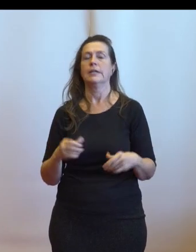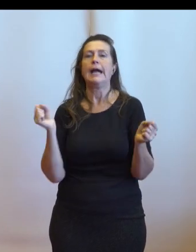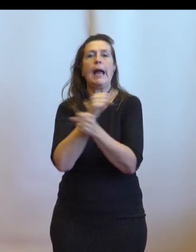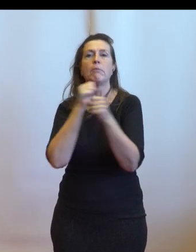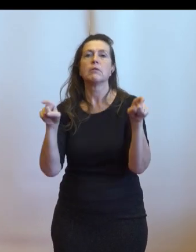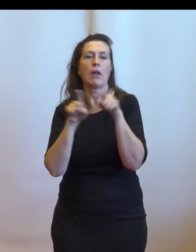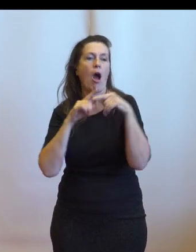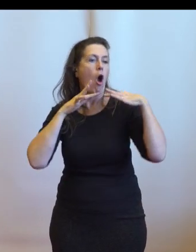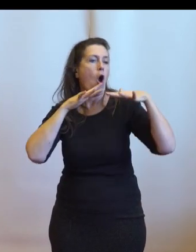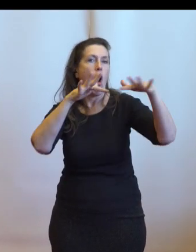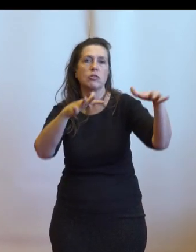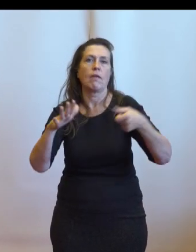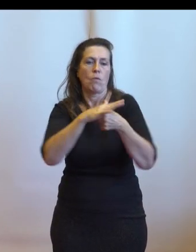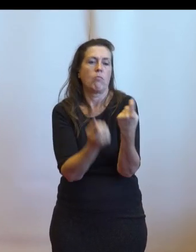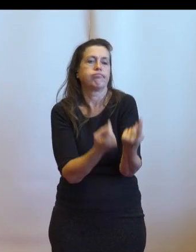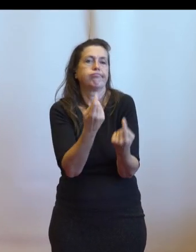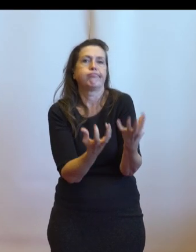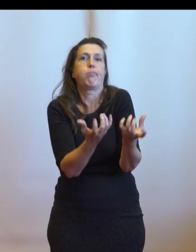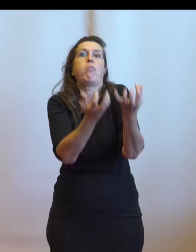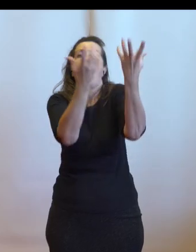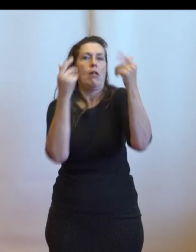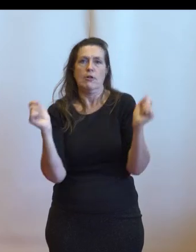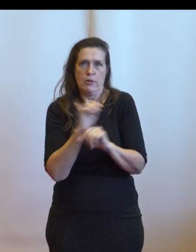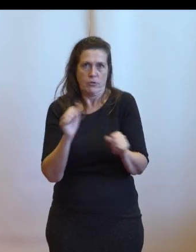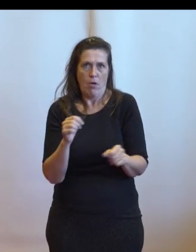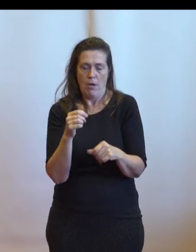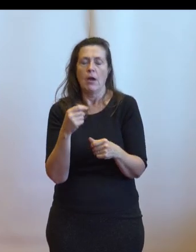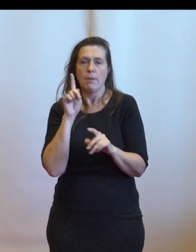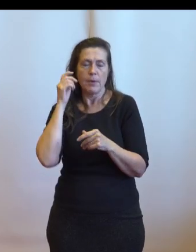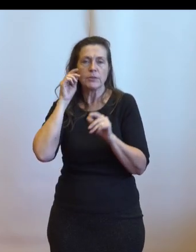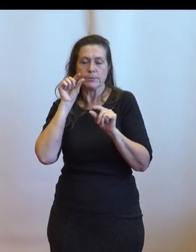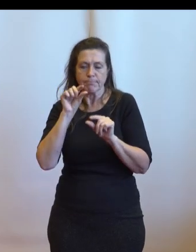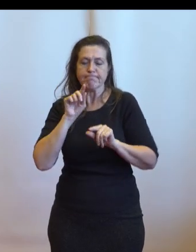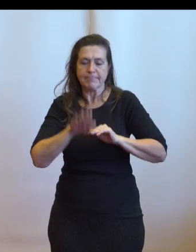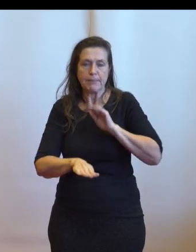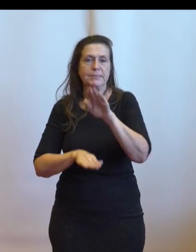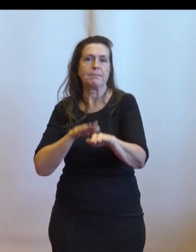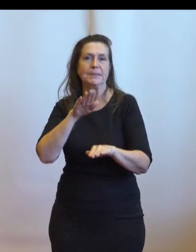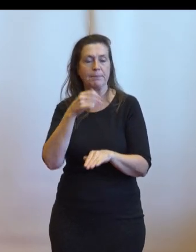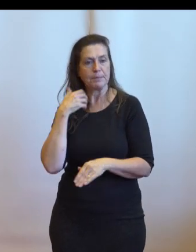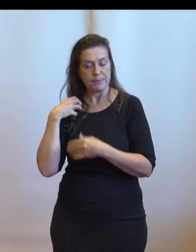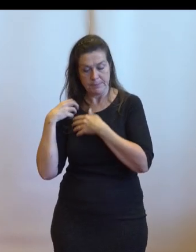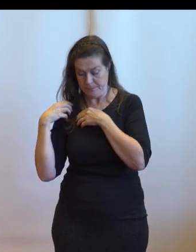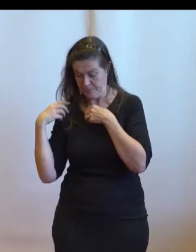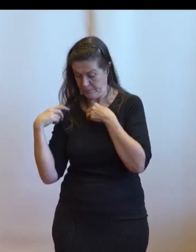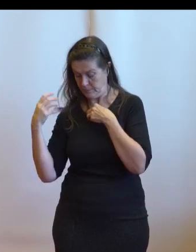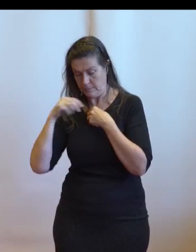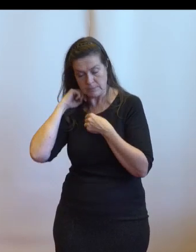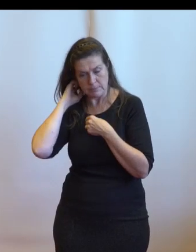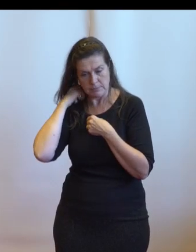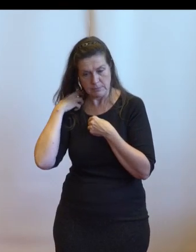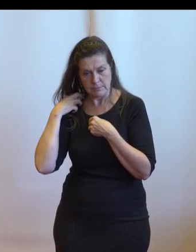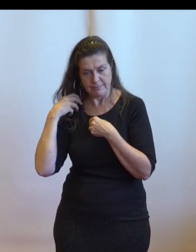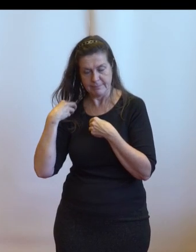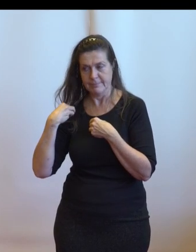elephant, any of those analogies. The same thing goes. You just need to start one step at a time and make your way forward with that one.